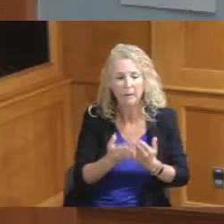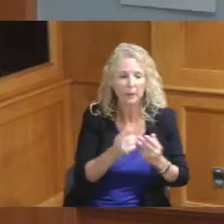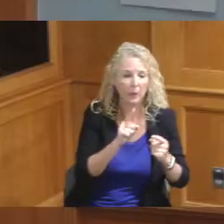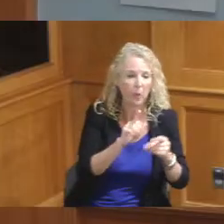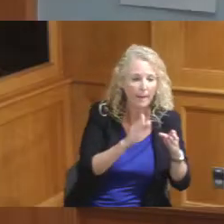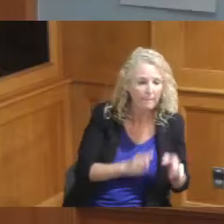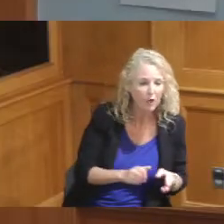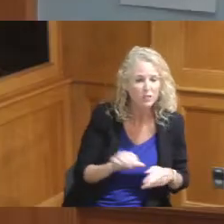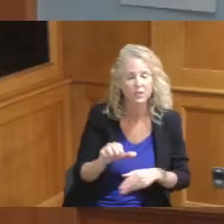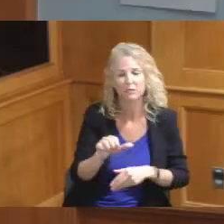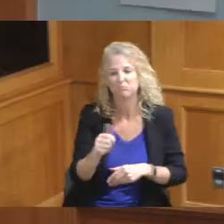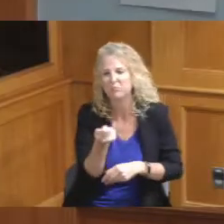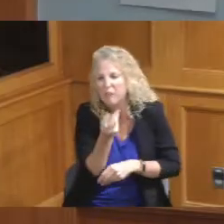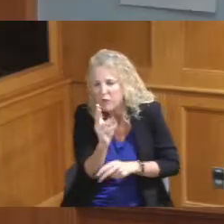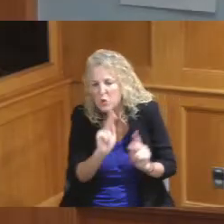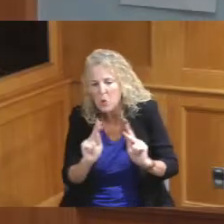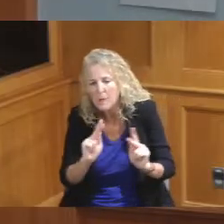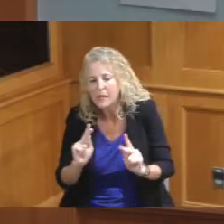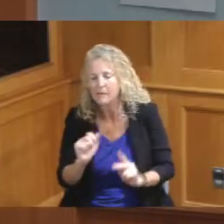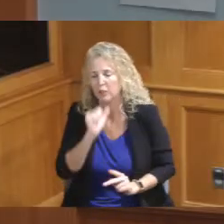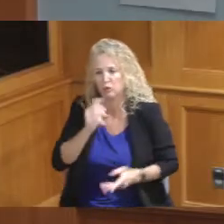sway you in any other way.